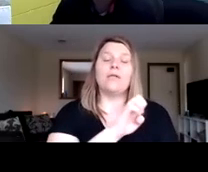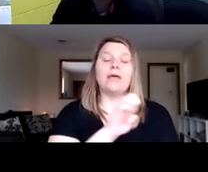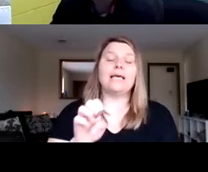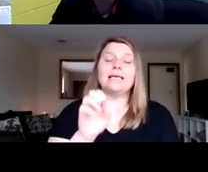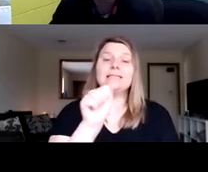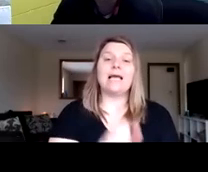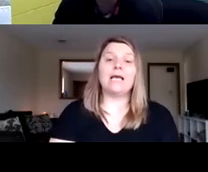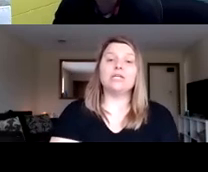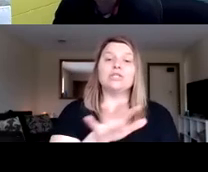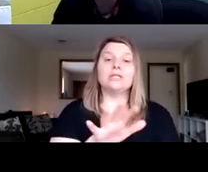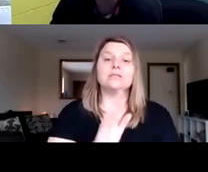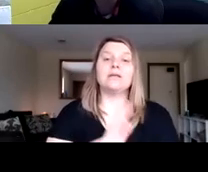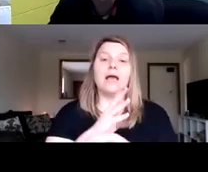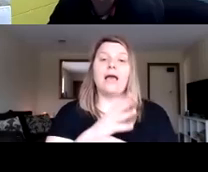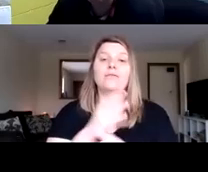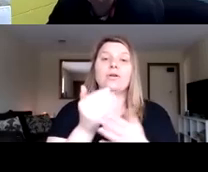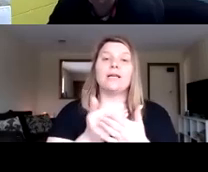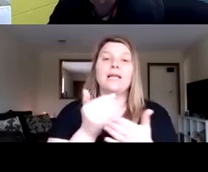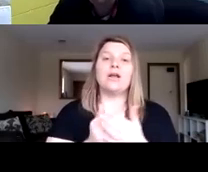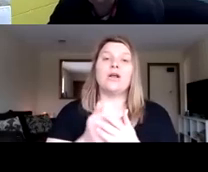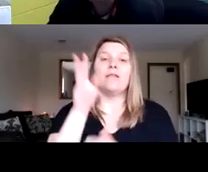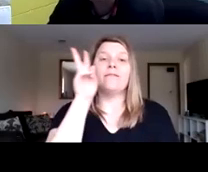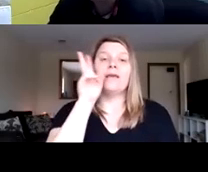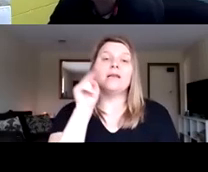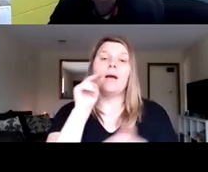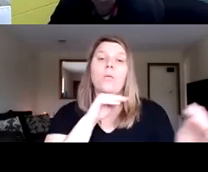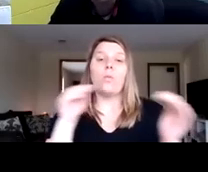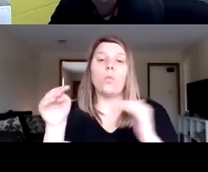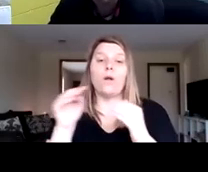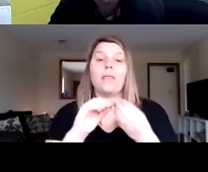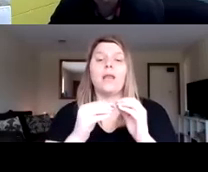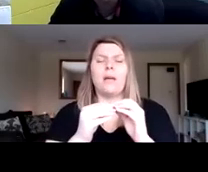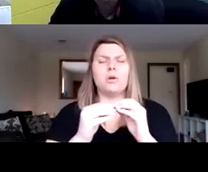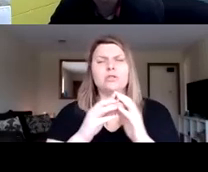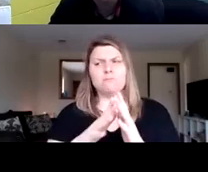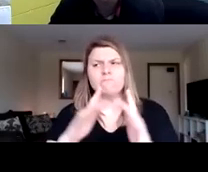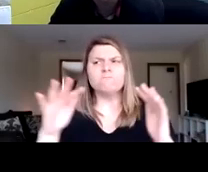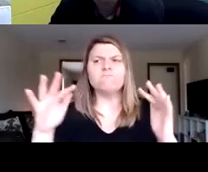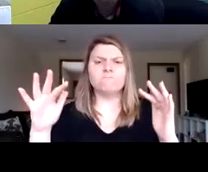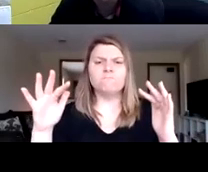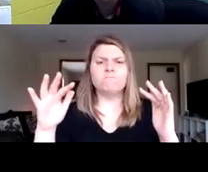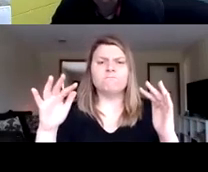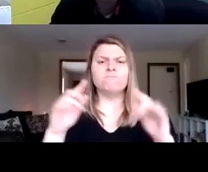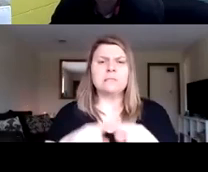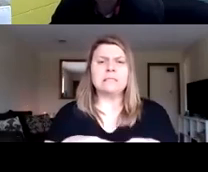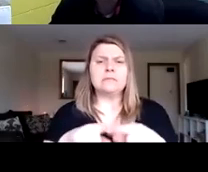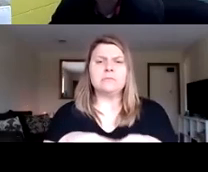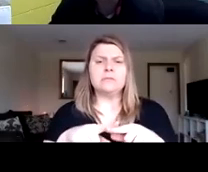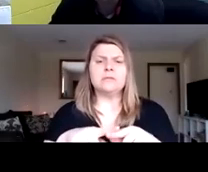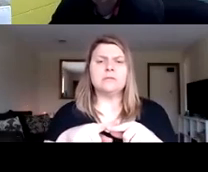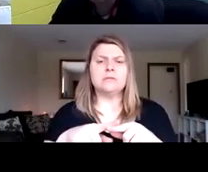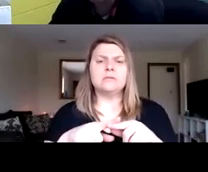after and around the time of the Vietnam War. The numbers have been pretty variable. and peaking out at